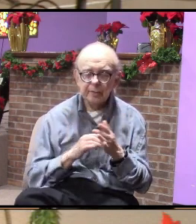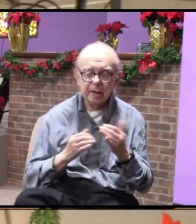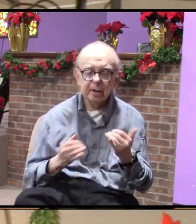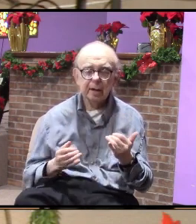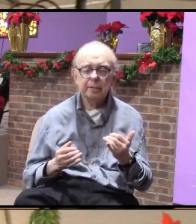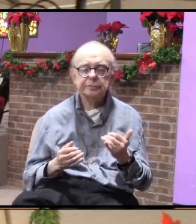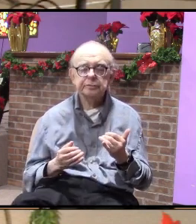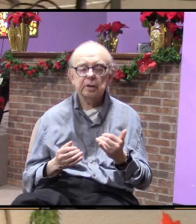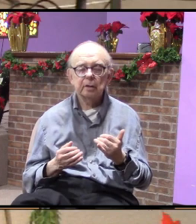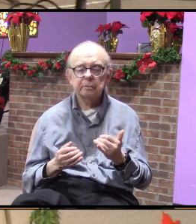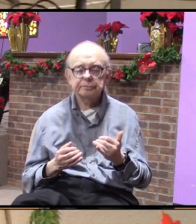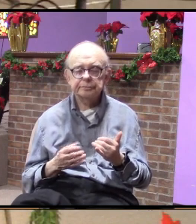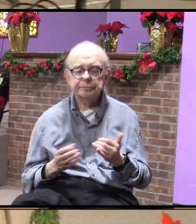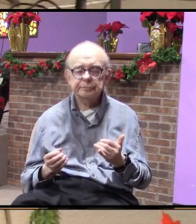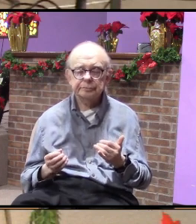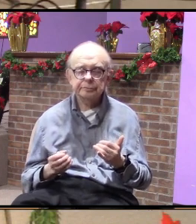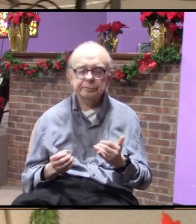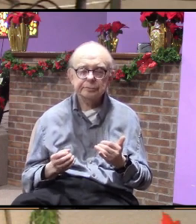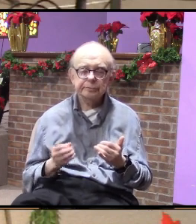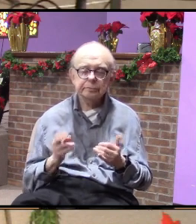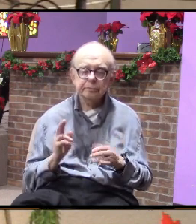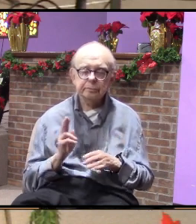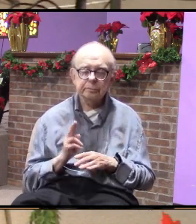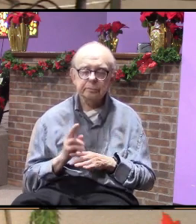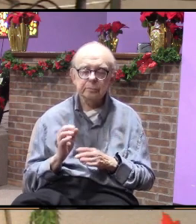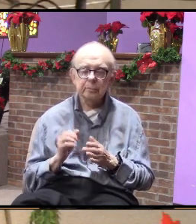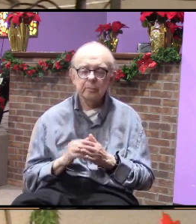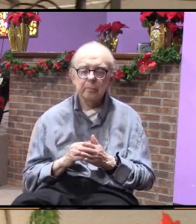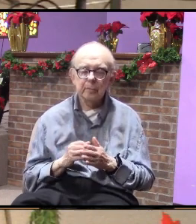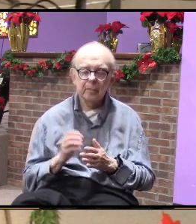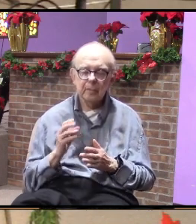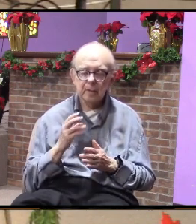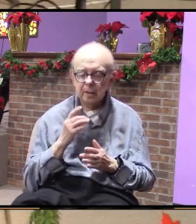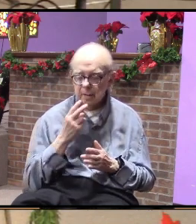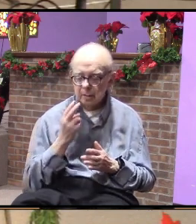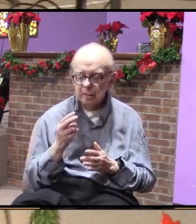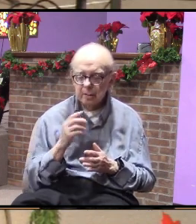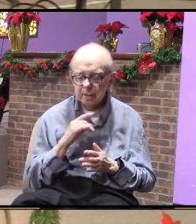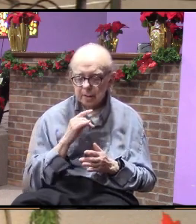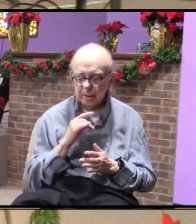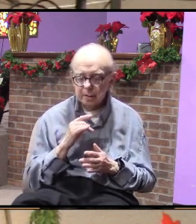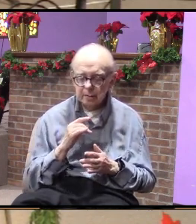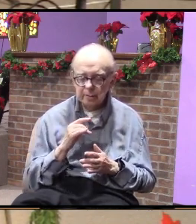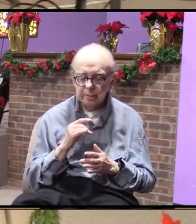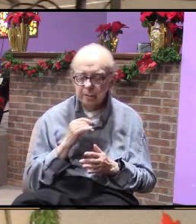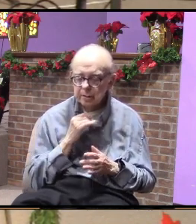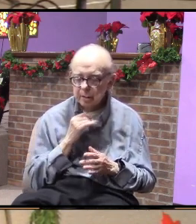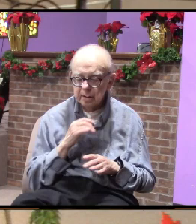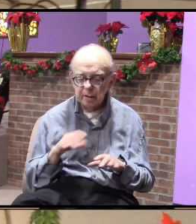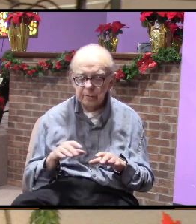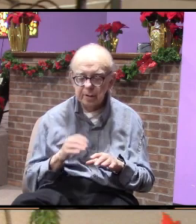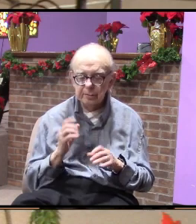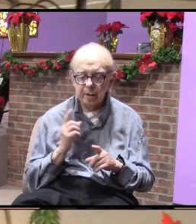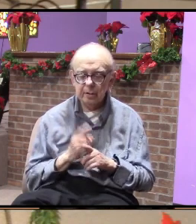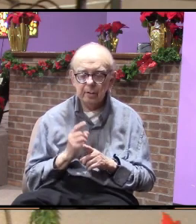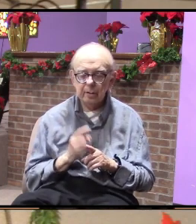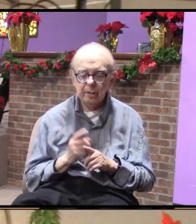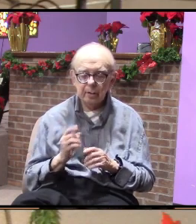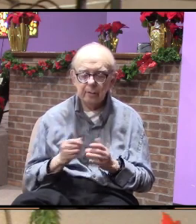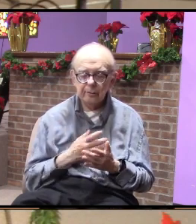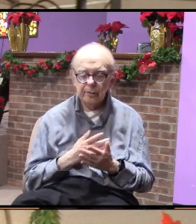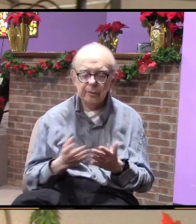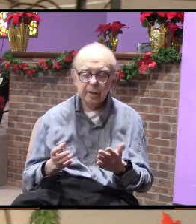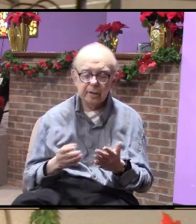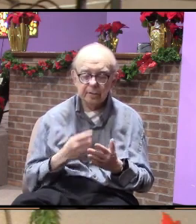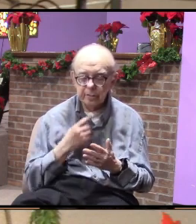okay? And we use this. We see kids in the store misbehaving. And what's the first thing we